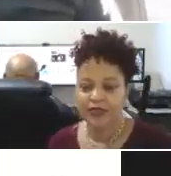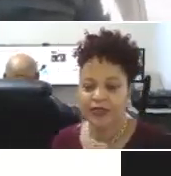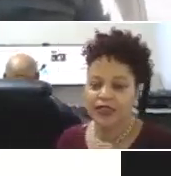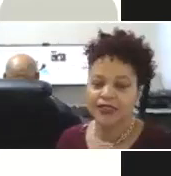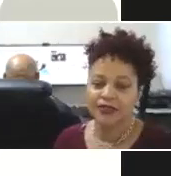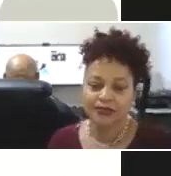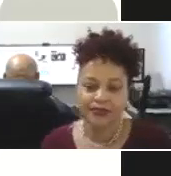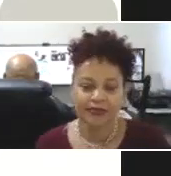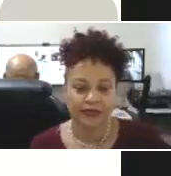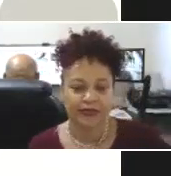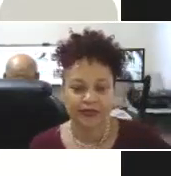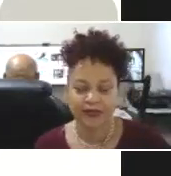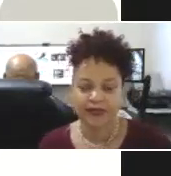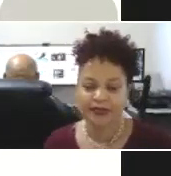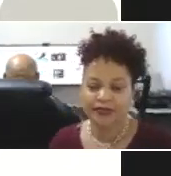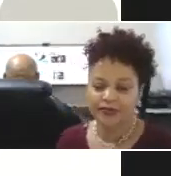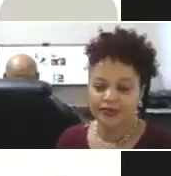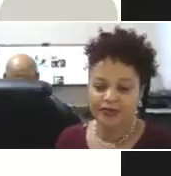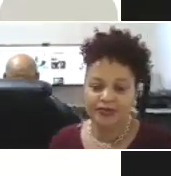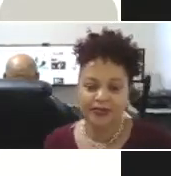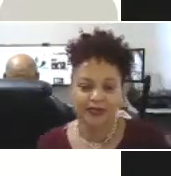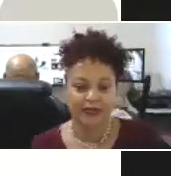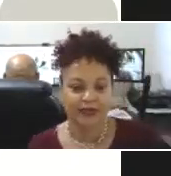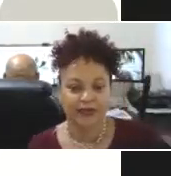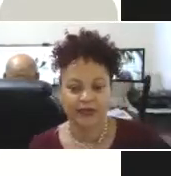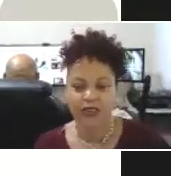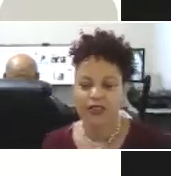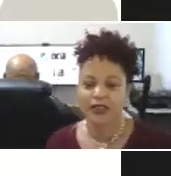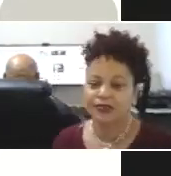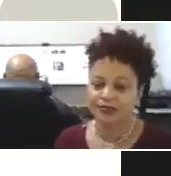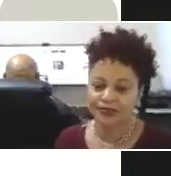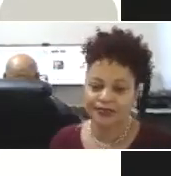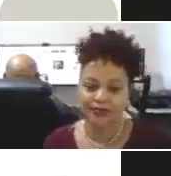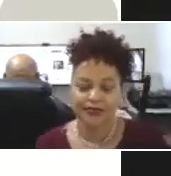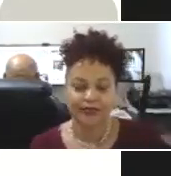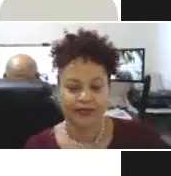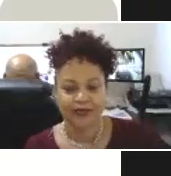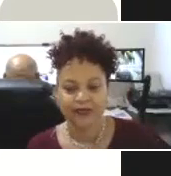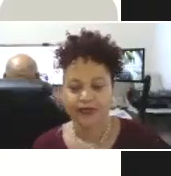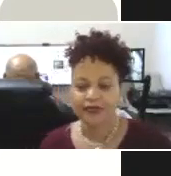3. Yeah, high phase 2, phase 3. 1.